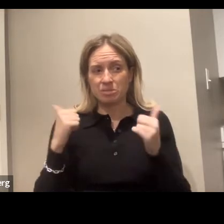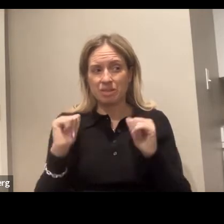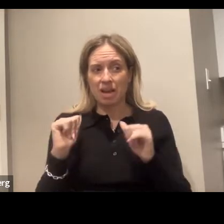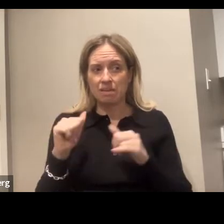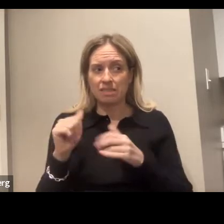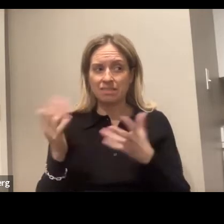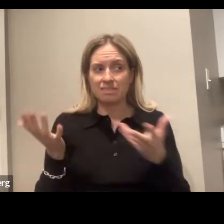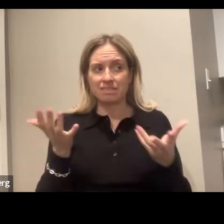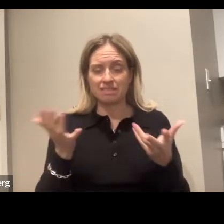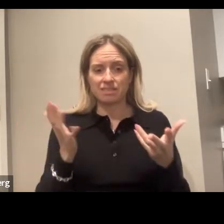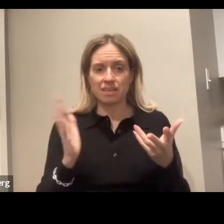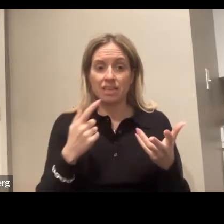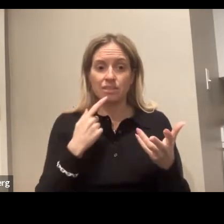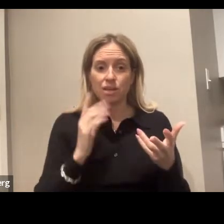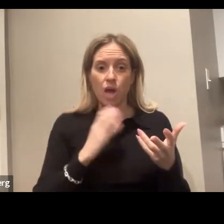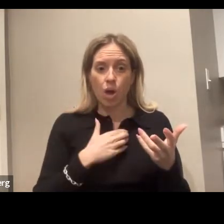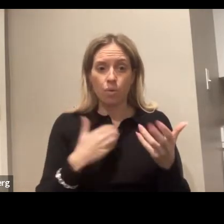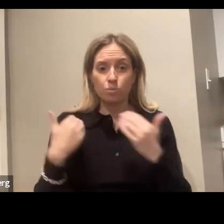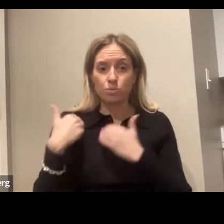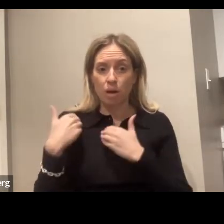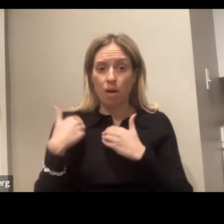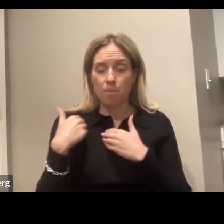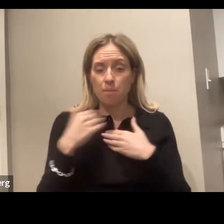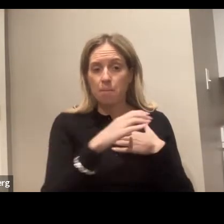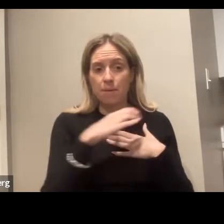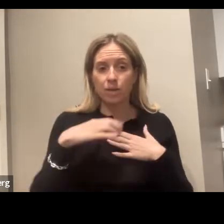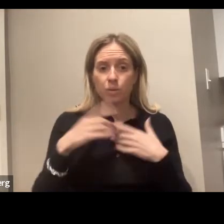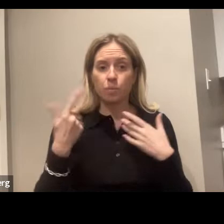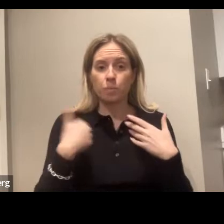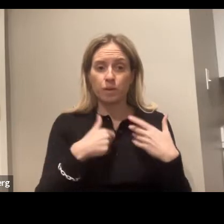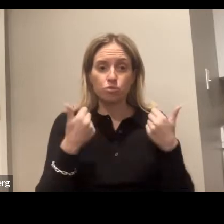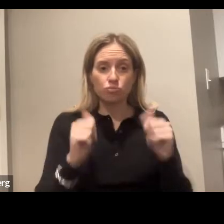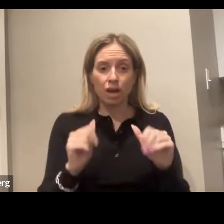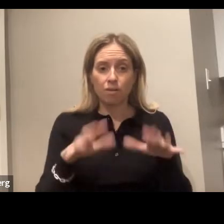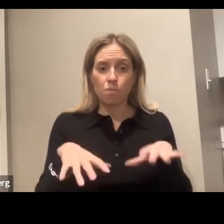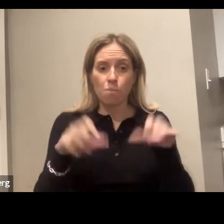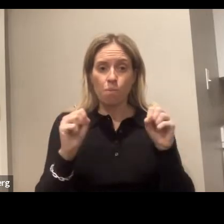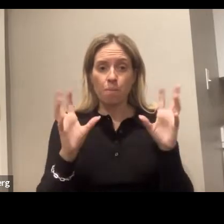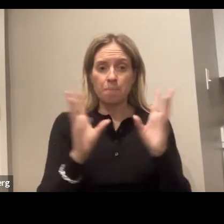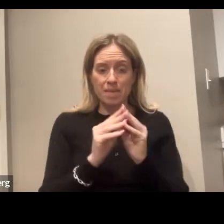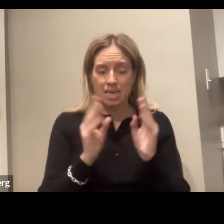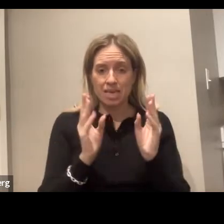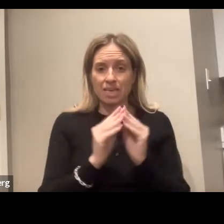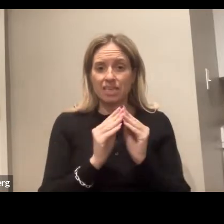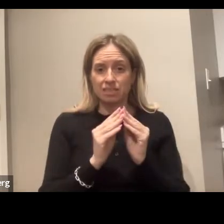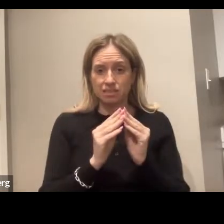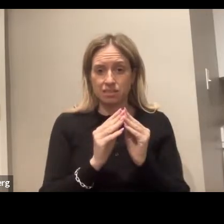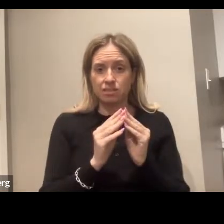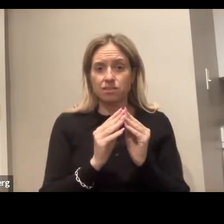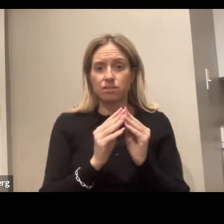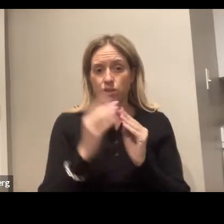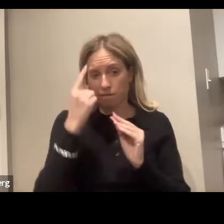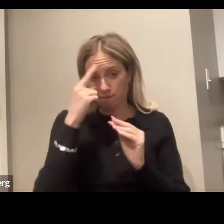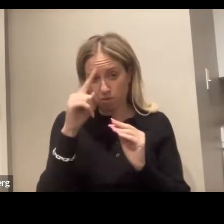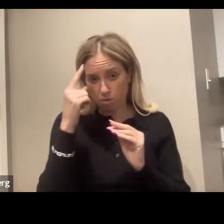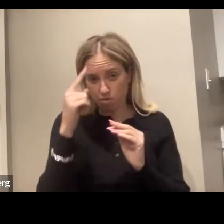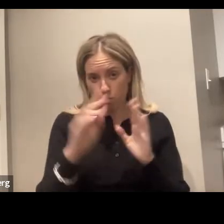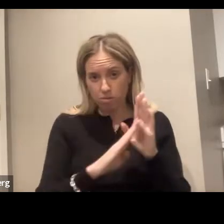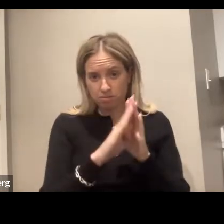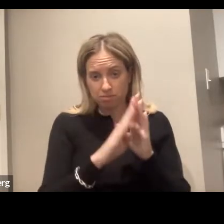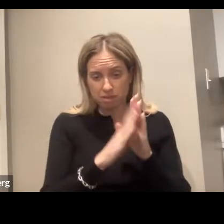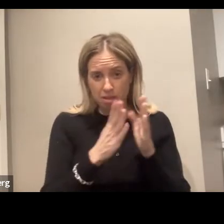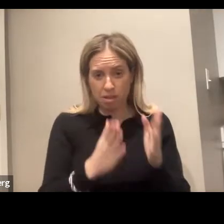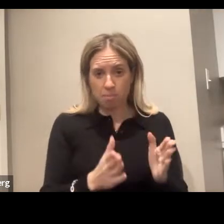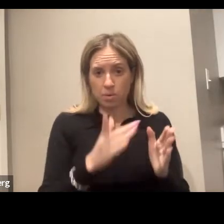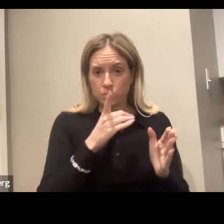say our job on the committee is basically we try to hold meetings so that like developers